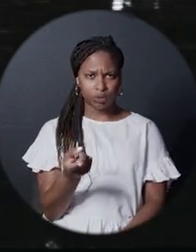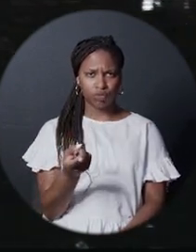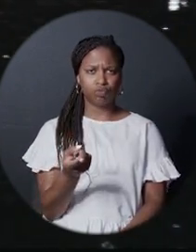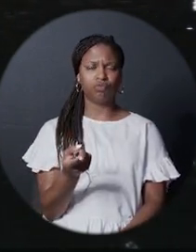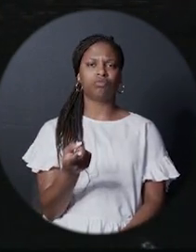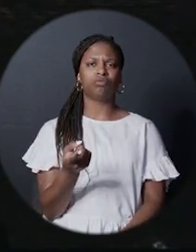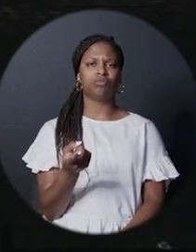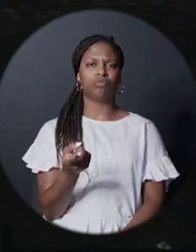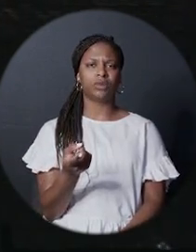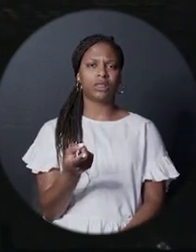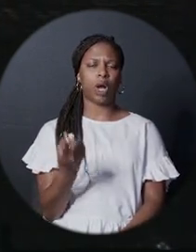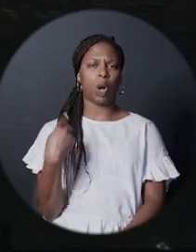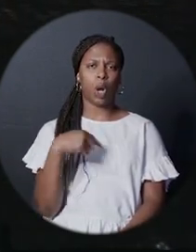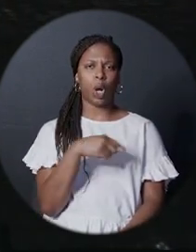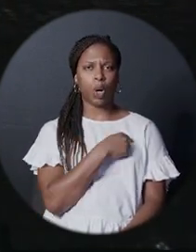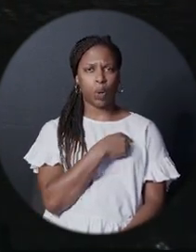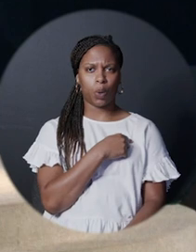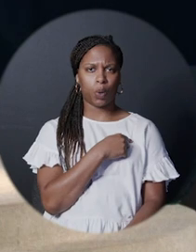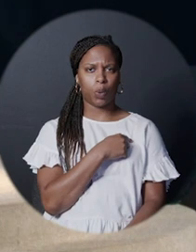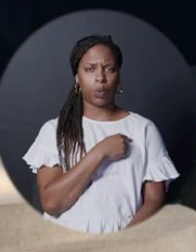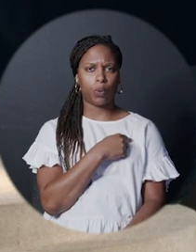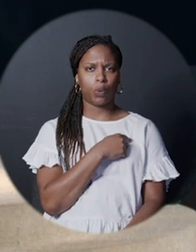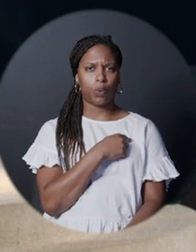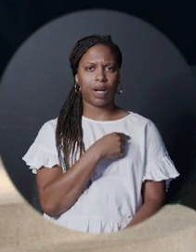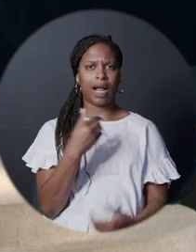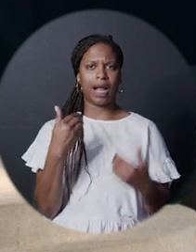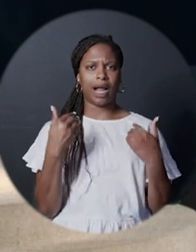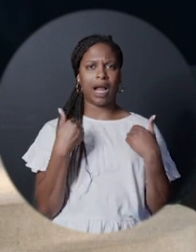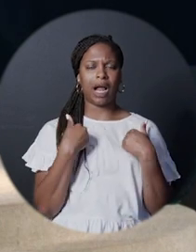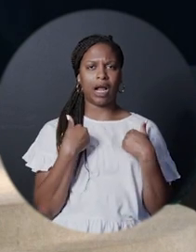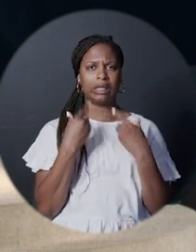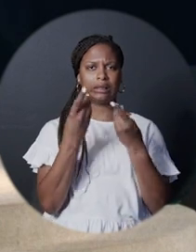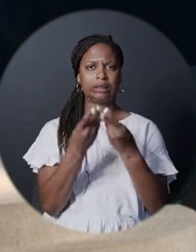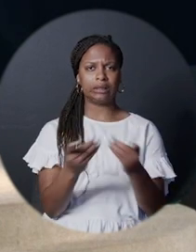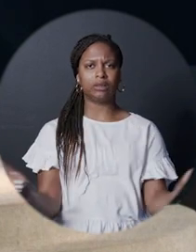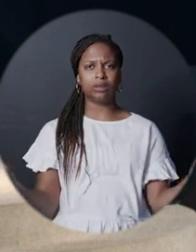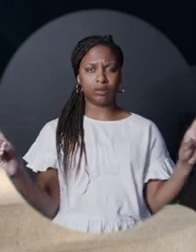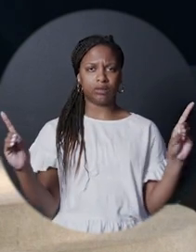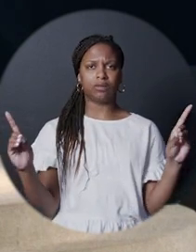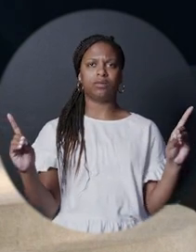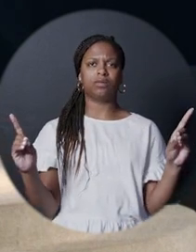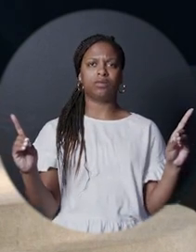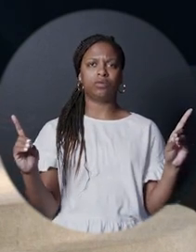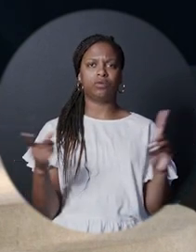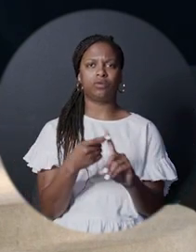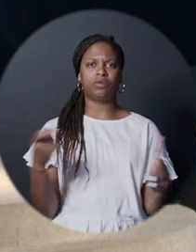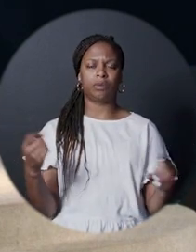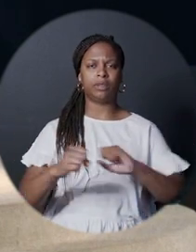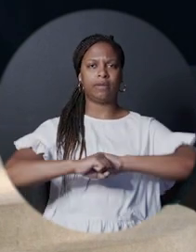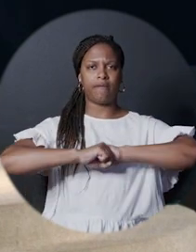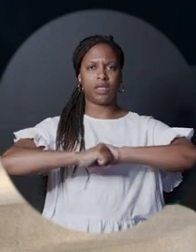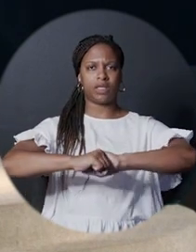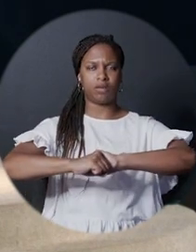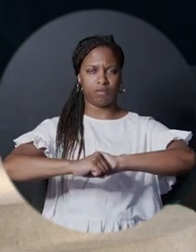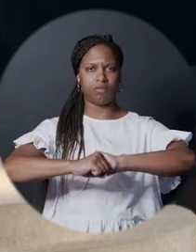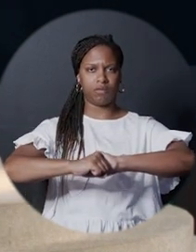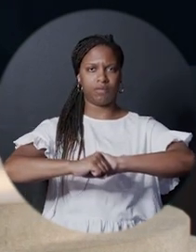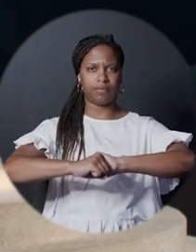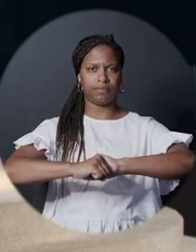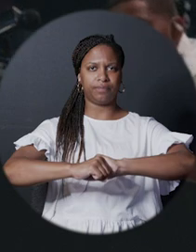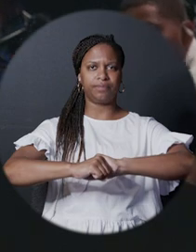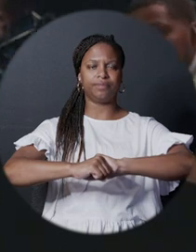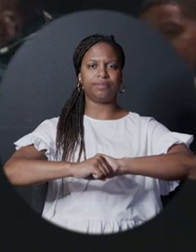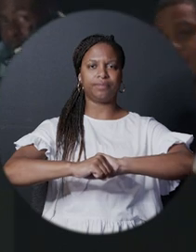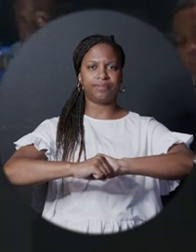Can I tell you that we have to be delivered from being